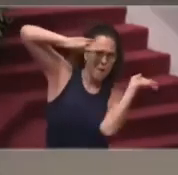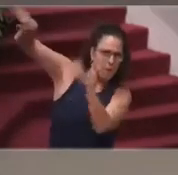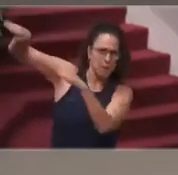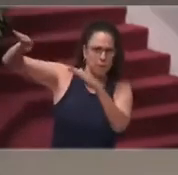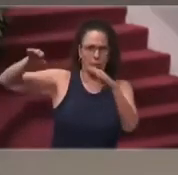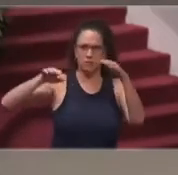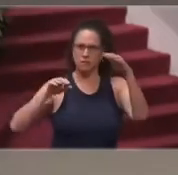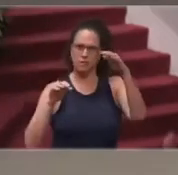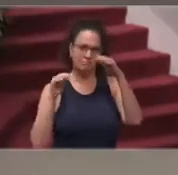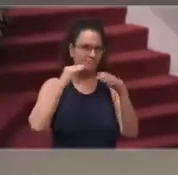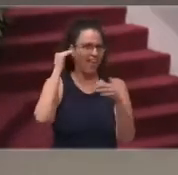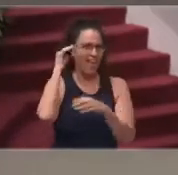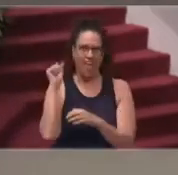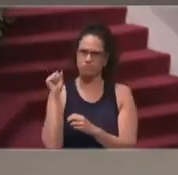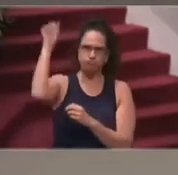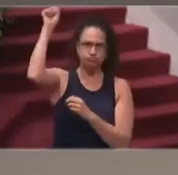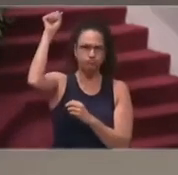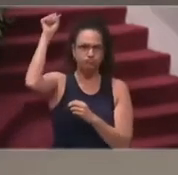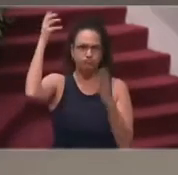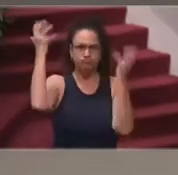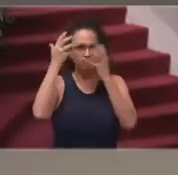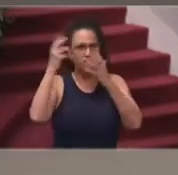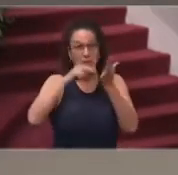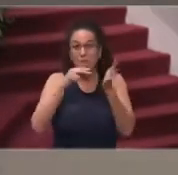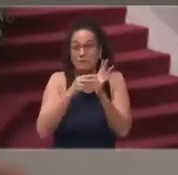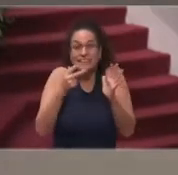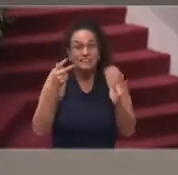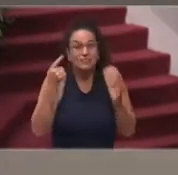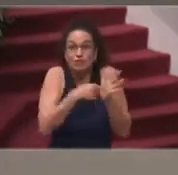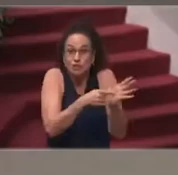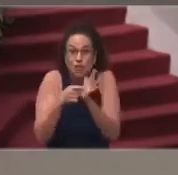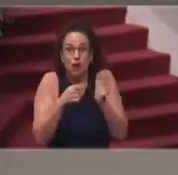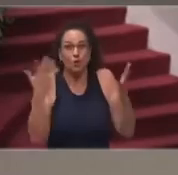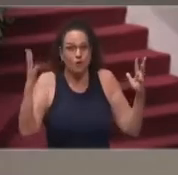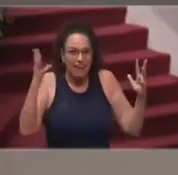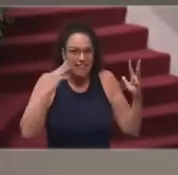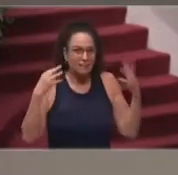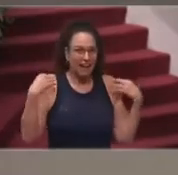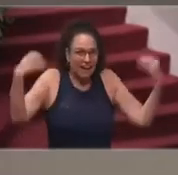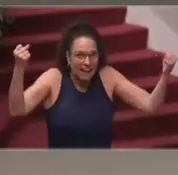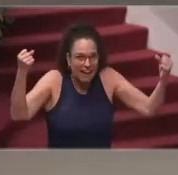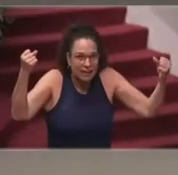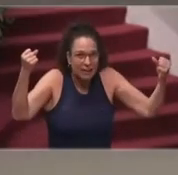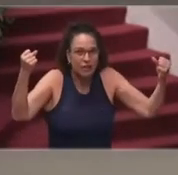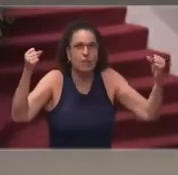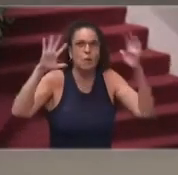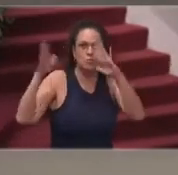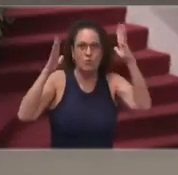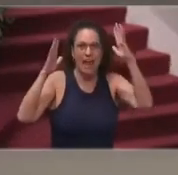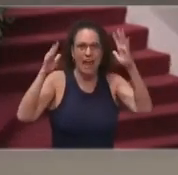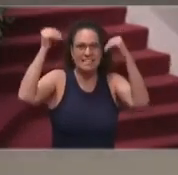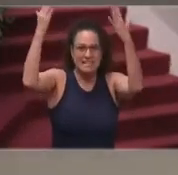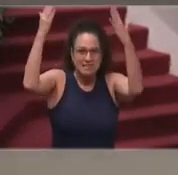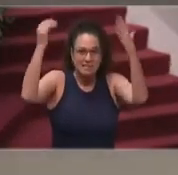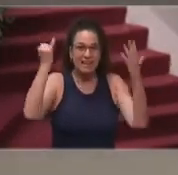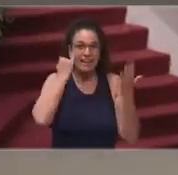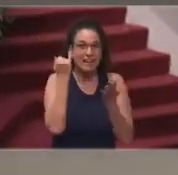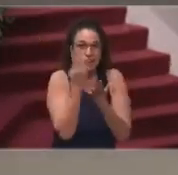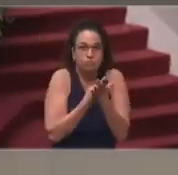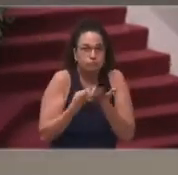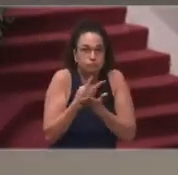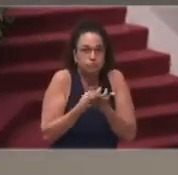been healed by him, you ought to raise the roof and give him the praise. When you've had your sleepless